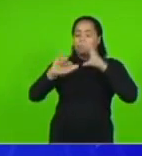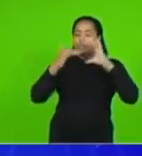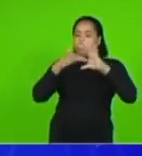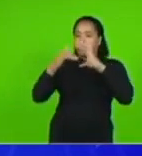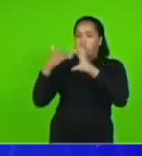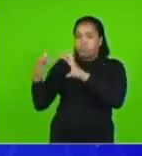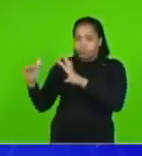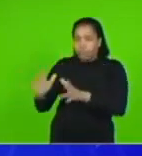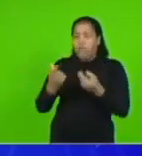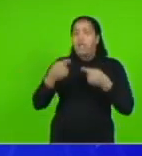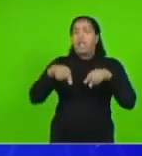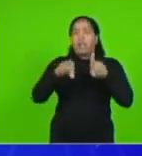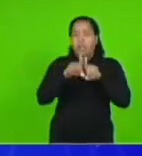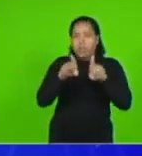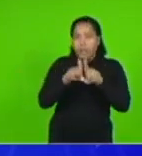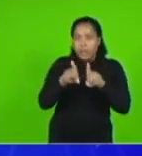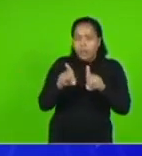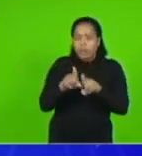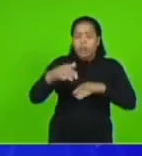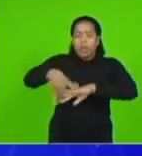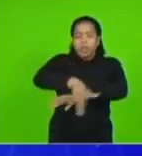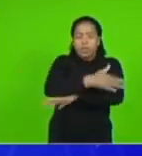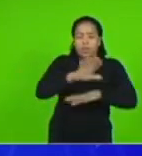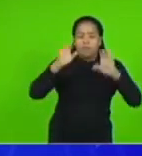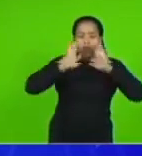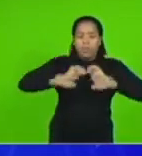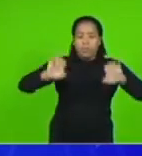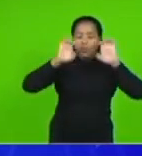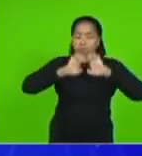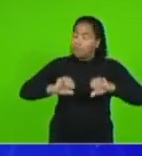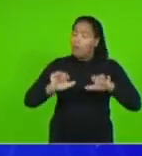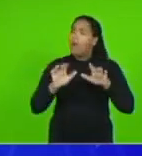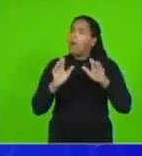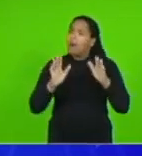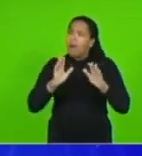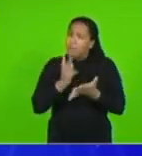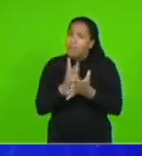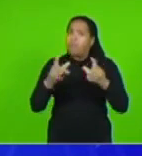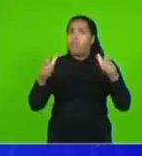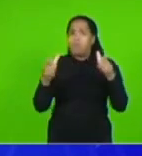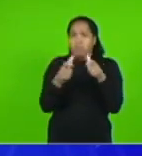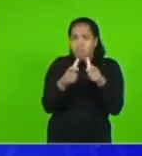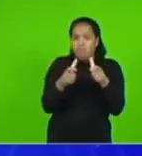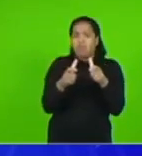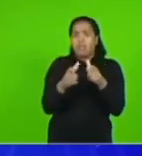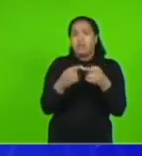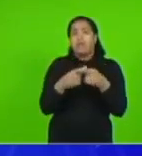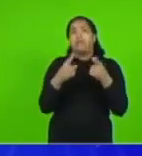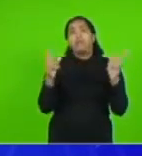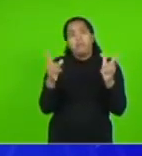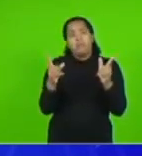about God, and they are realizing this problem,